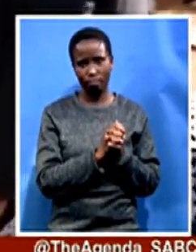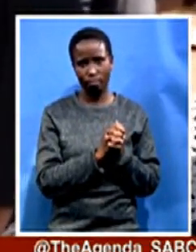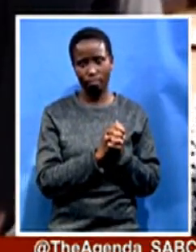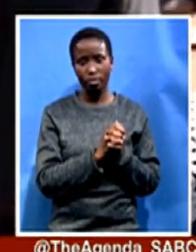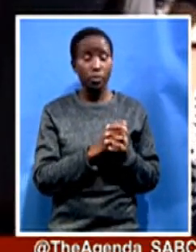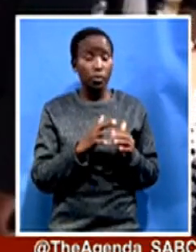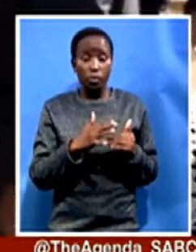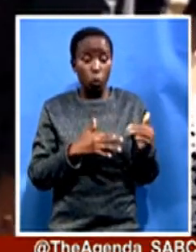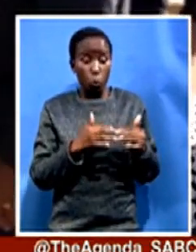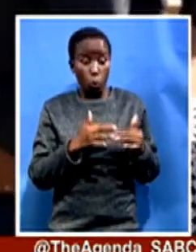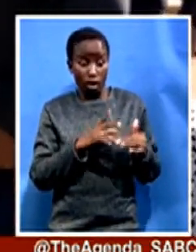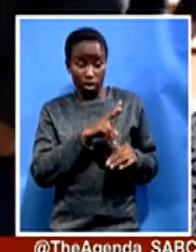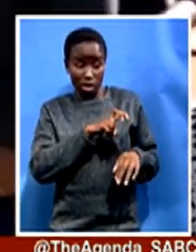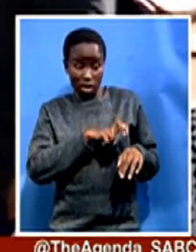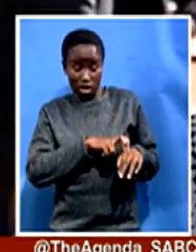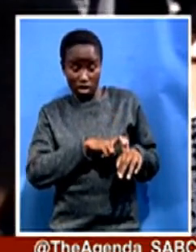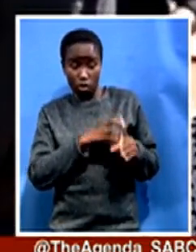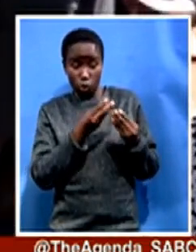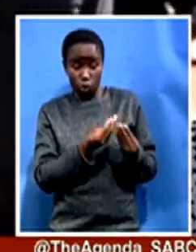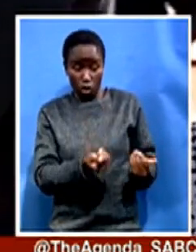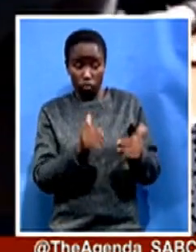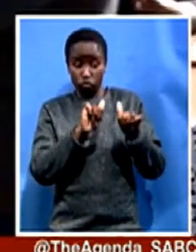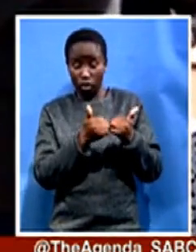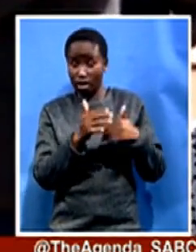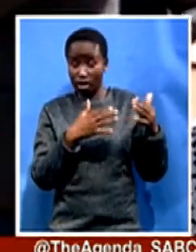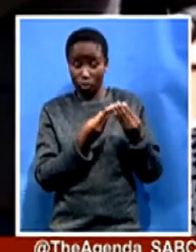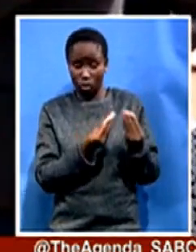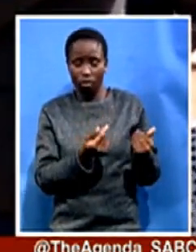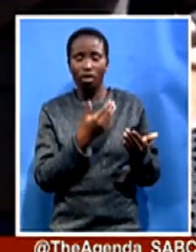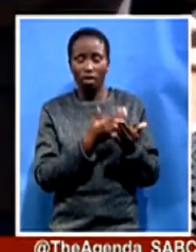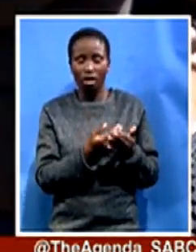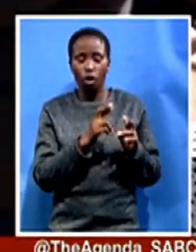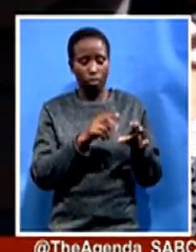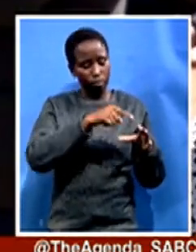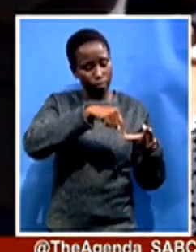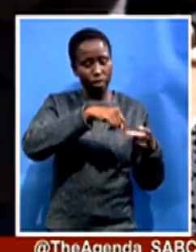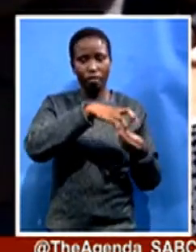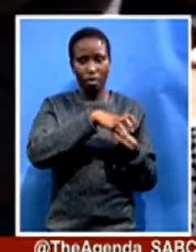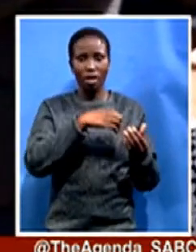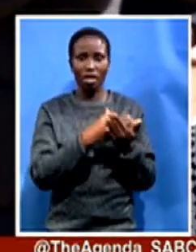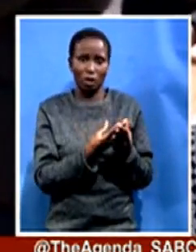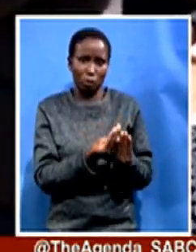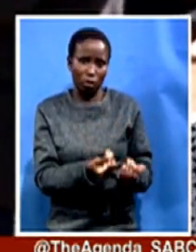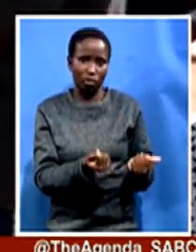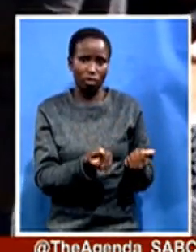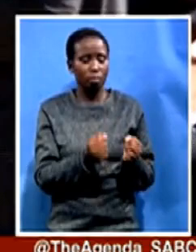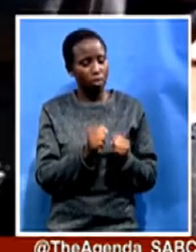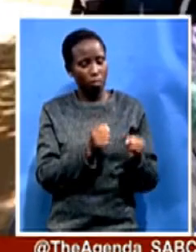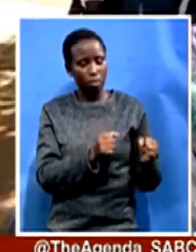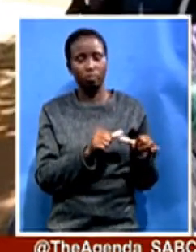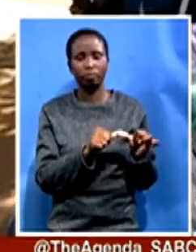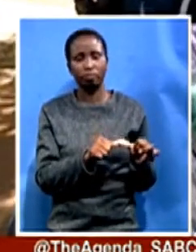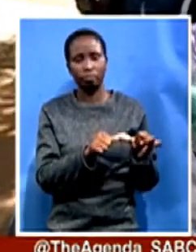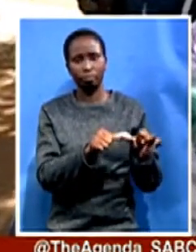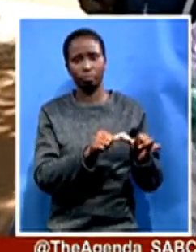out within the family and keep the stability of the royal family.